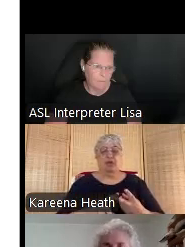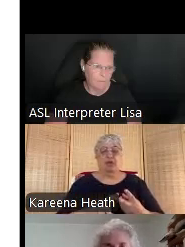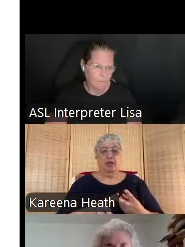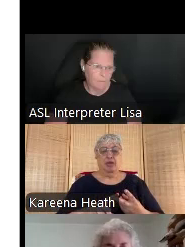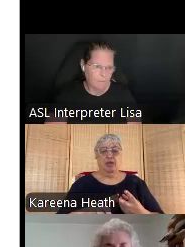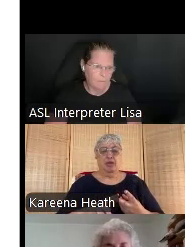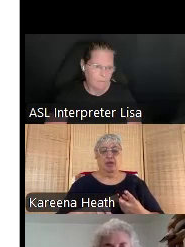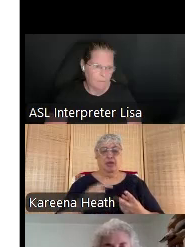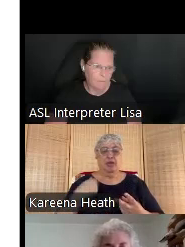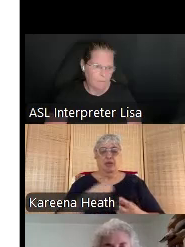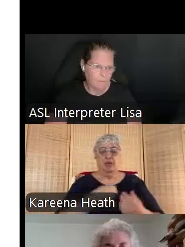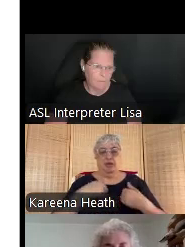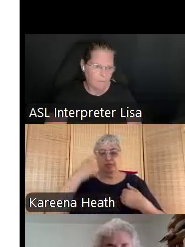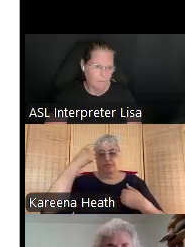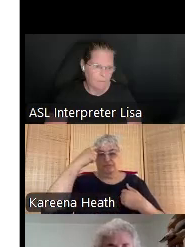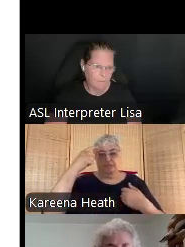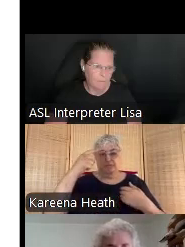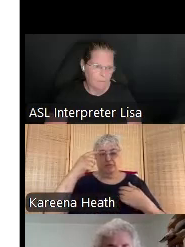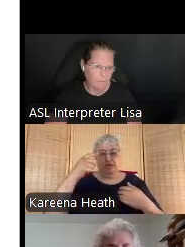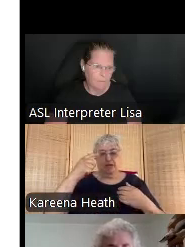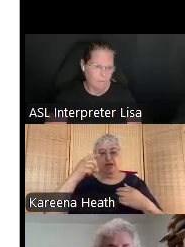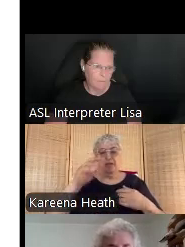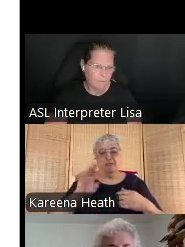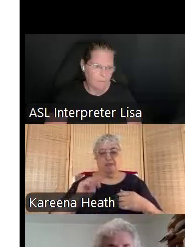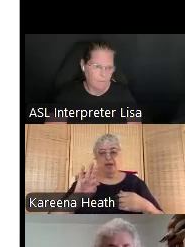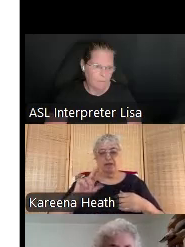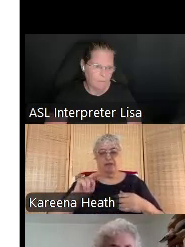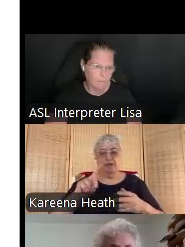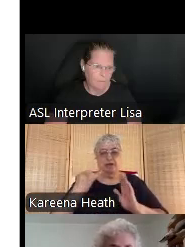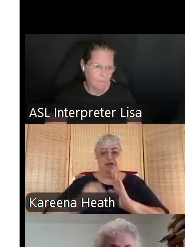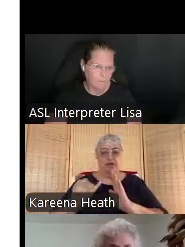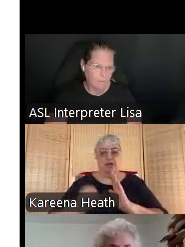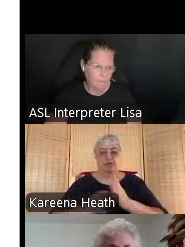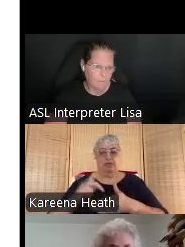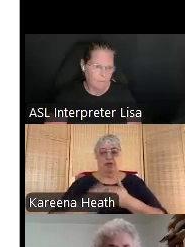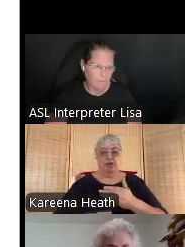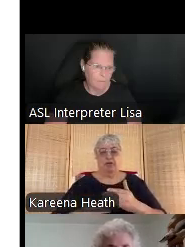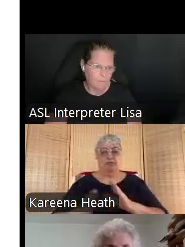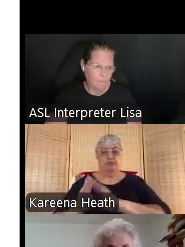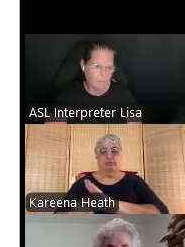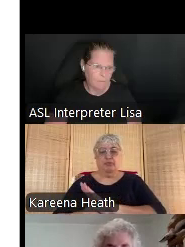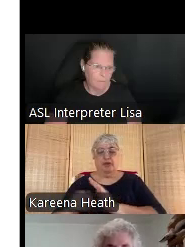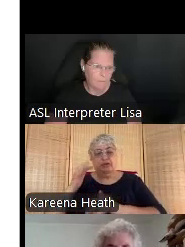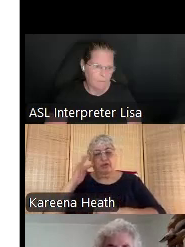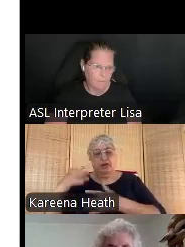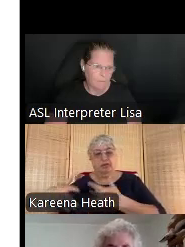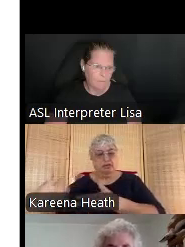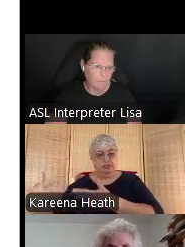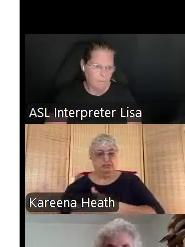I think we have a mindful arts program where, you know, there are people talking about sort of various type of art,